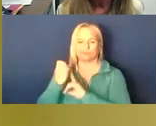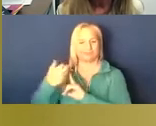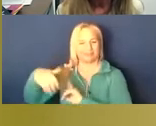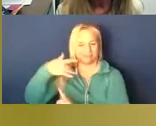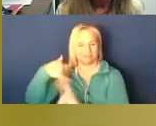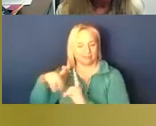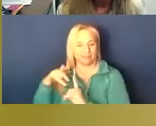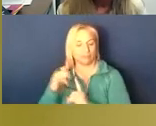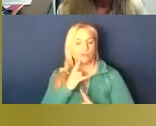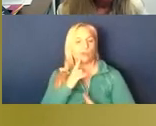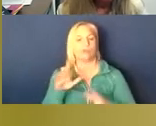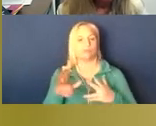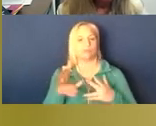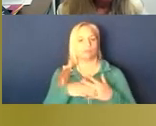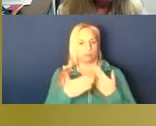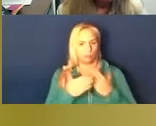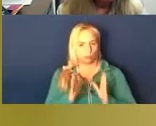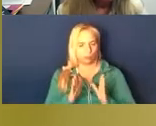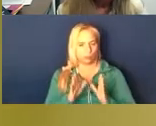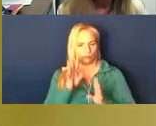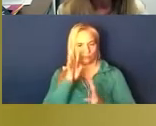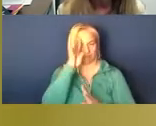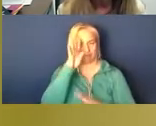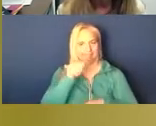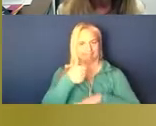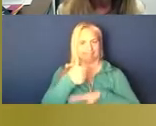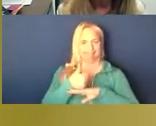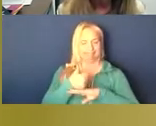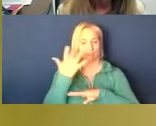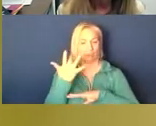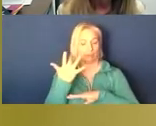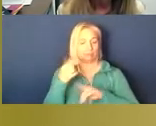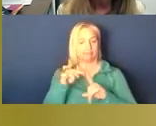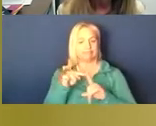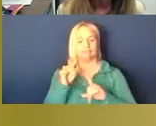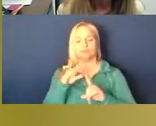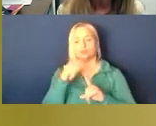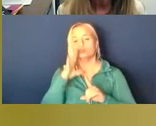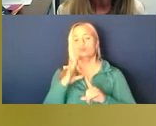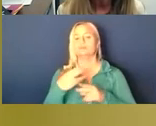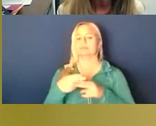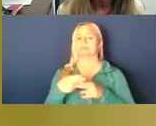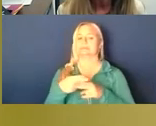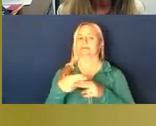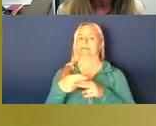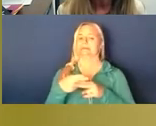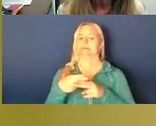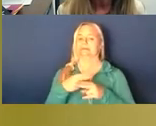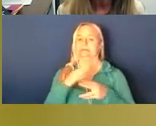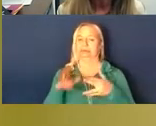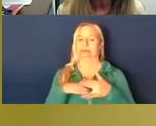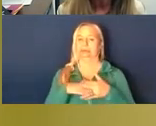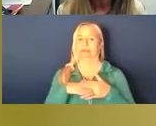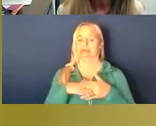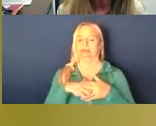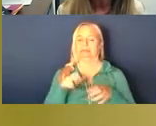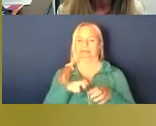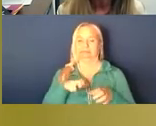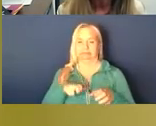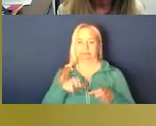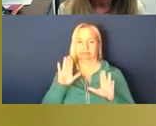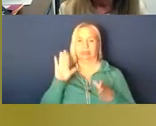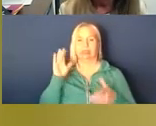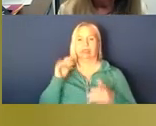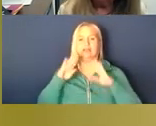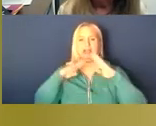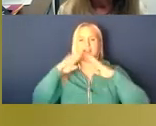intervention, the break room, was created to give students a temporary break to help them to